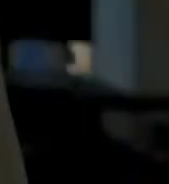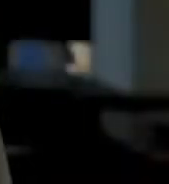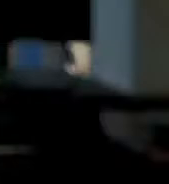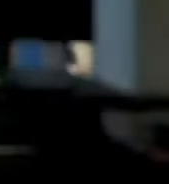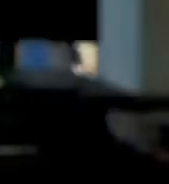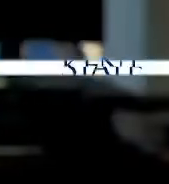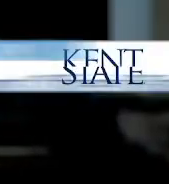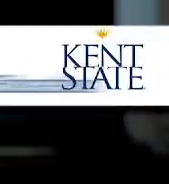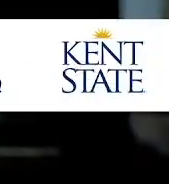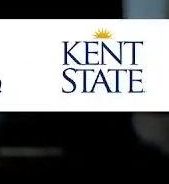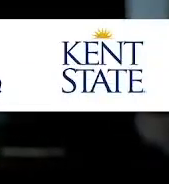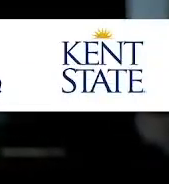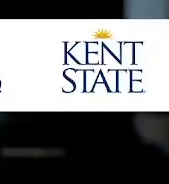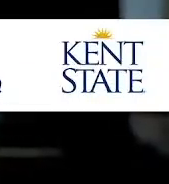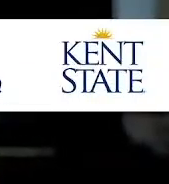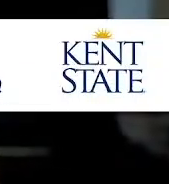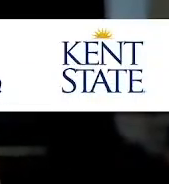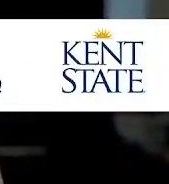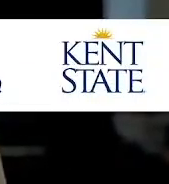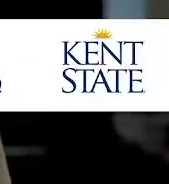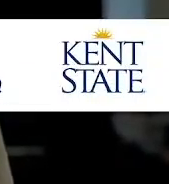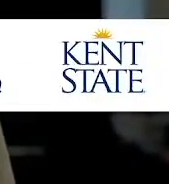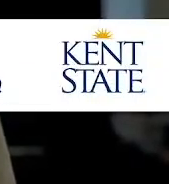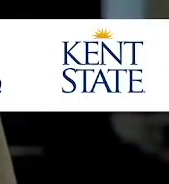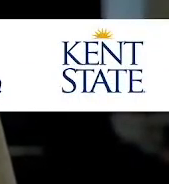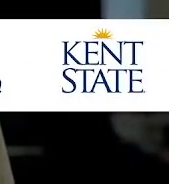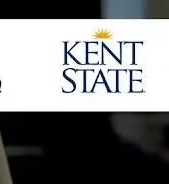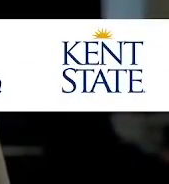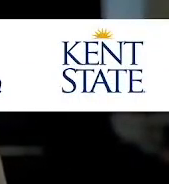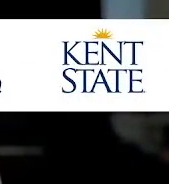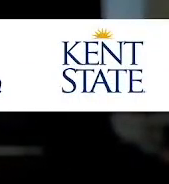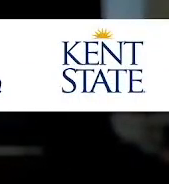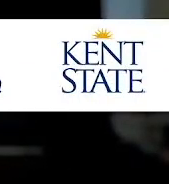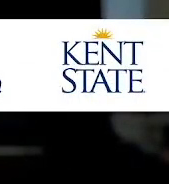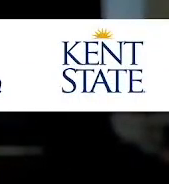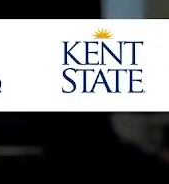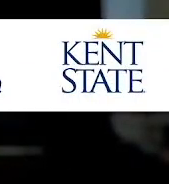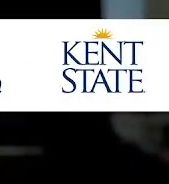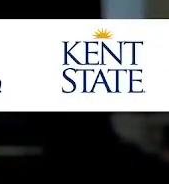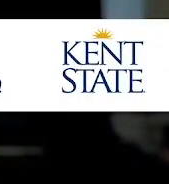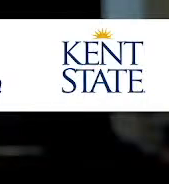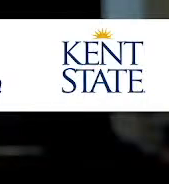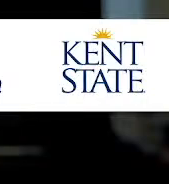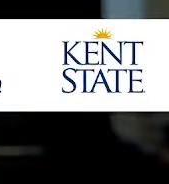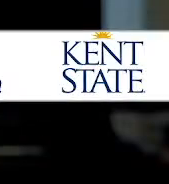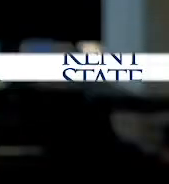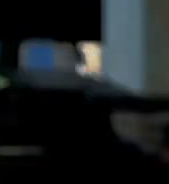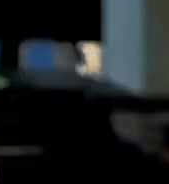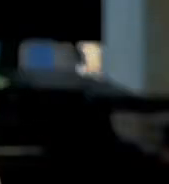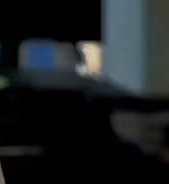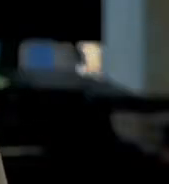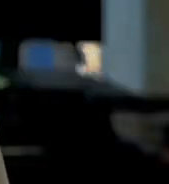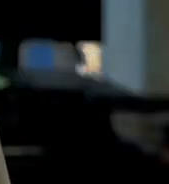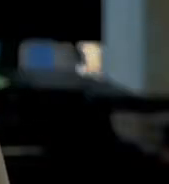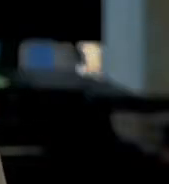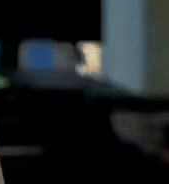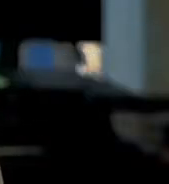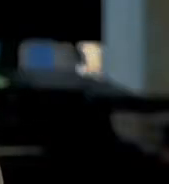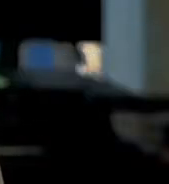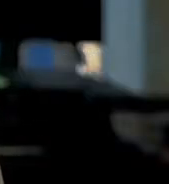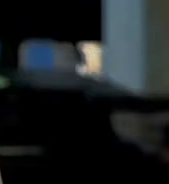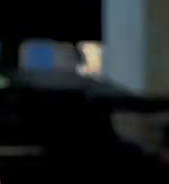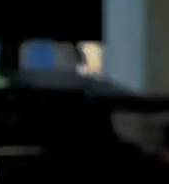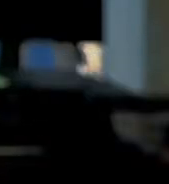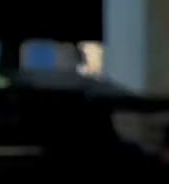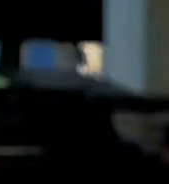Hello, everybody. I'm very pleased to be here today to congratulate you all for your great achievement.